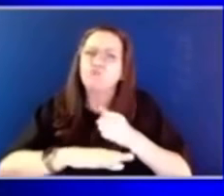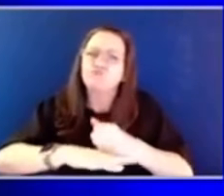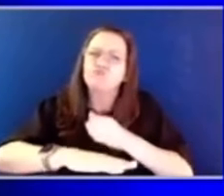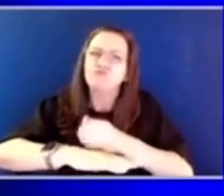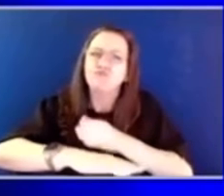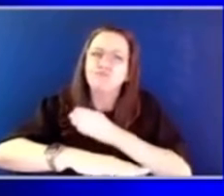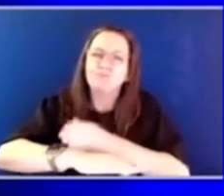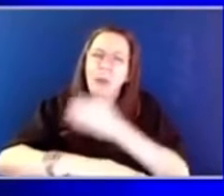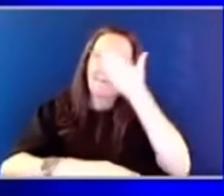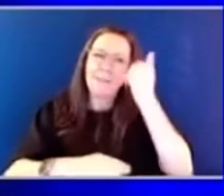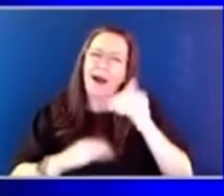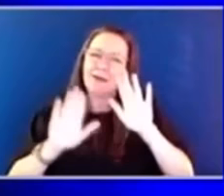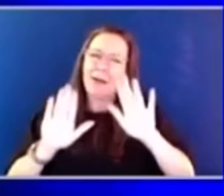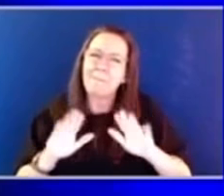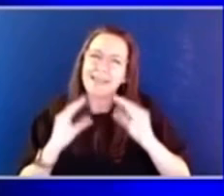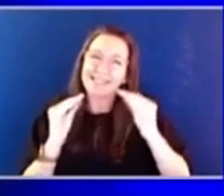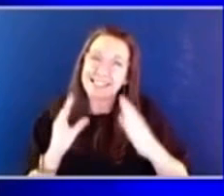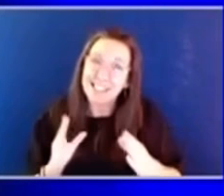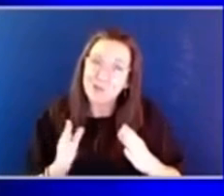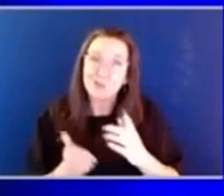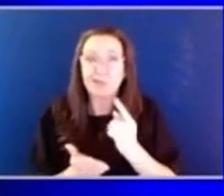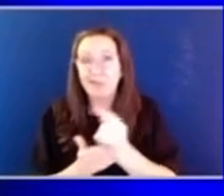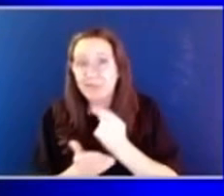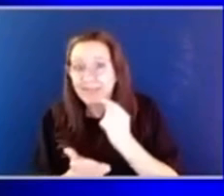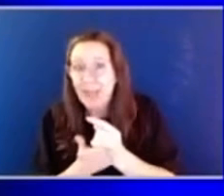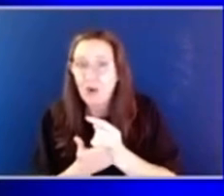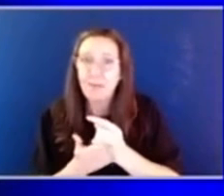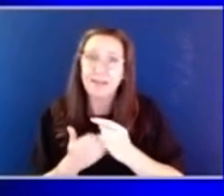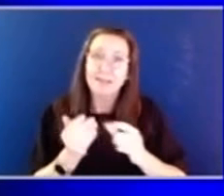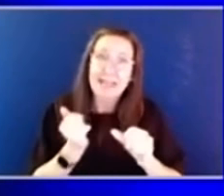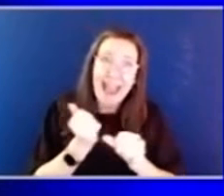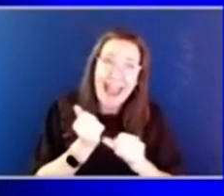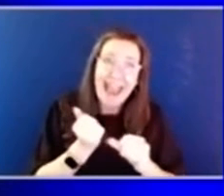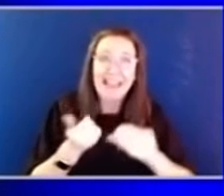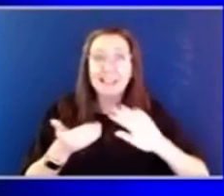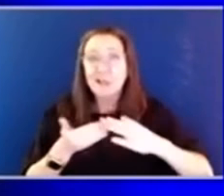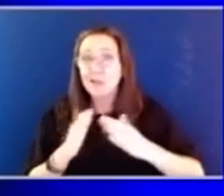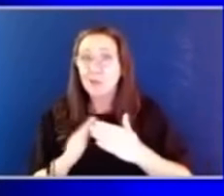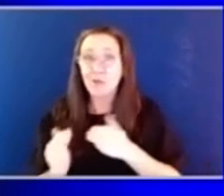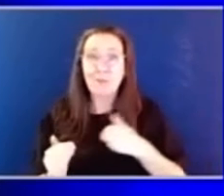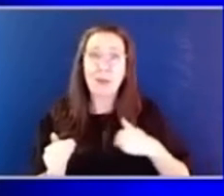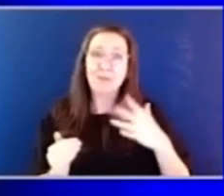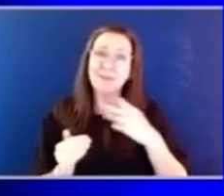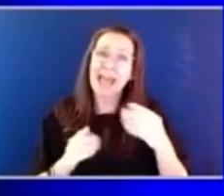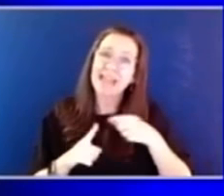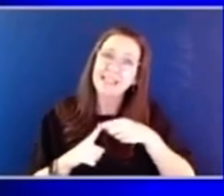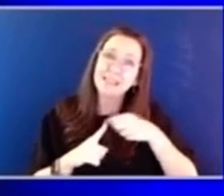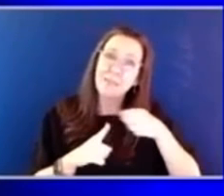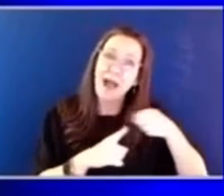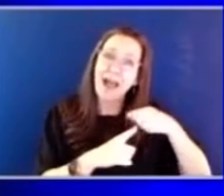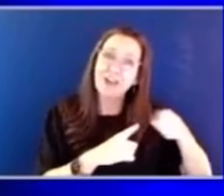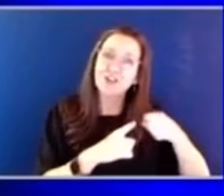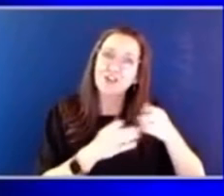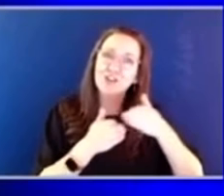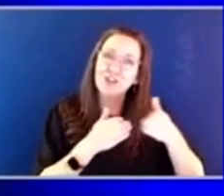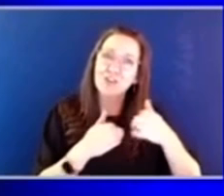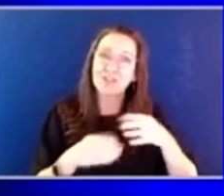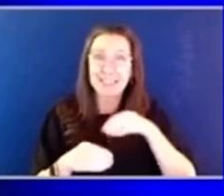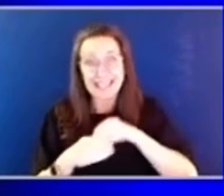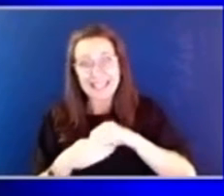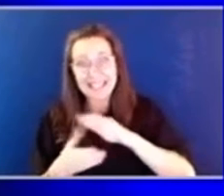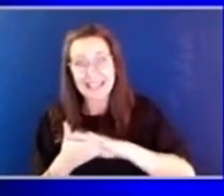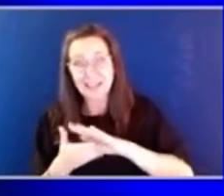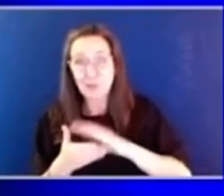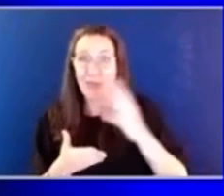made progress with the help of amazing teachers, therapists, aides, community members, and specialized services both in